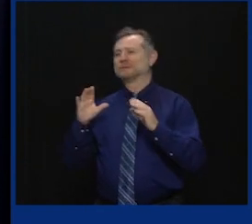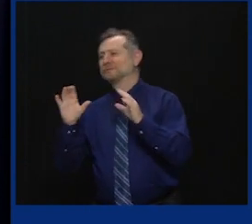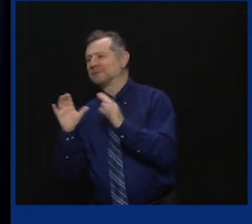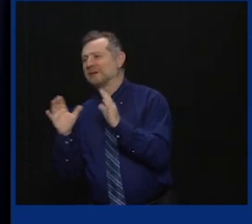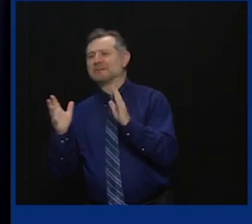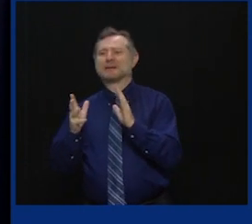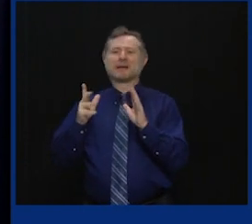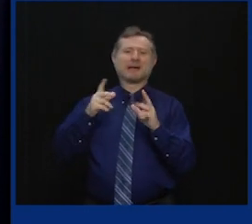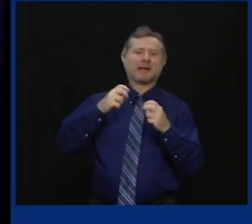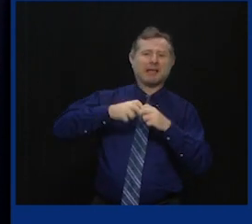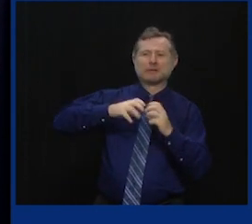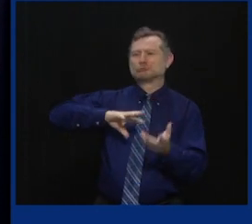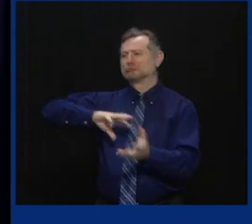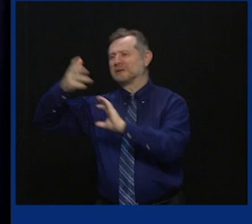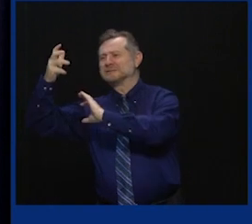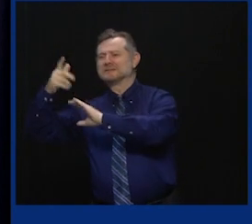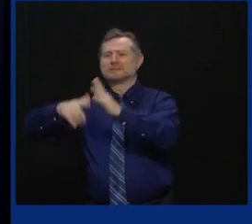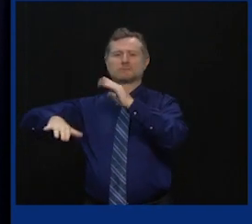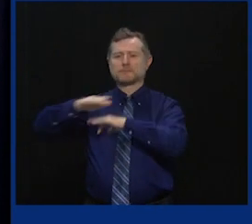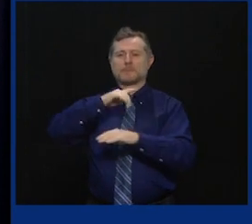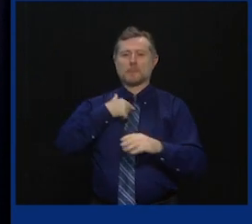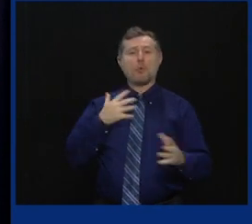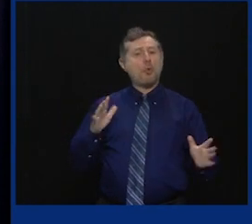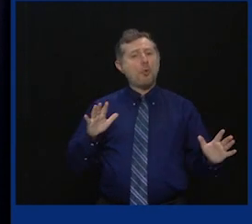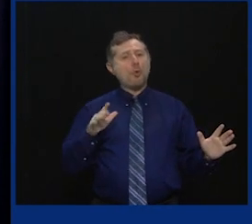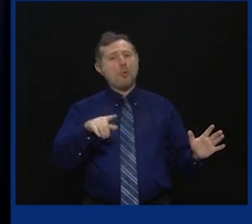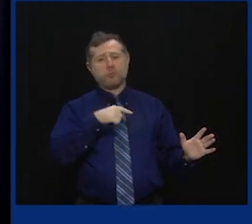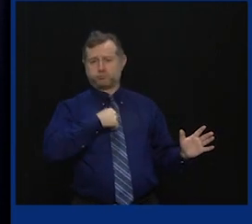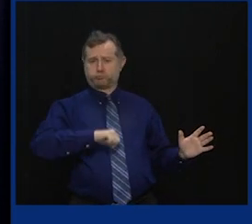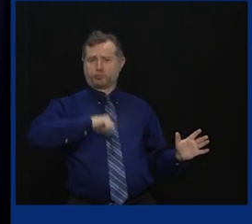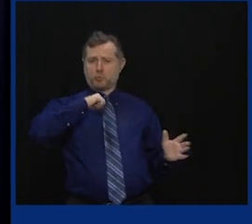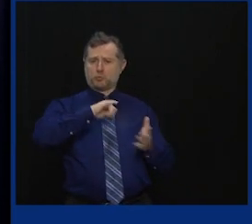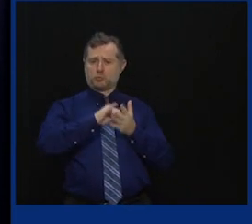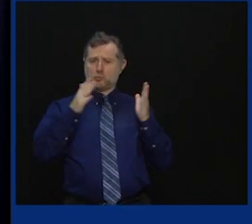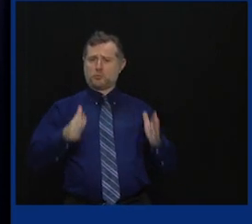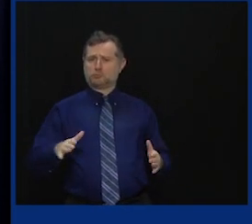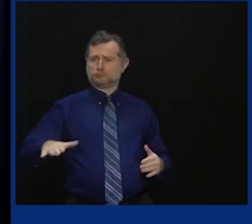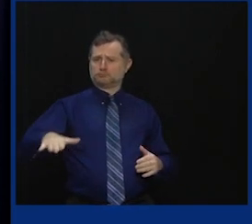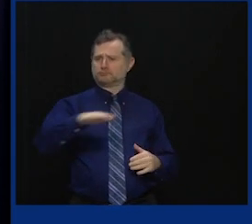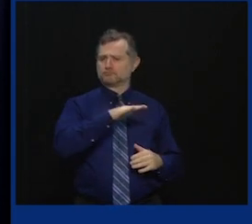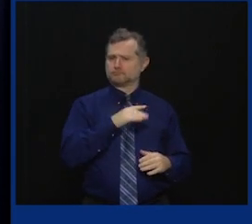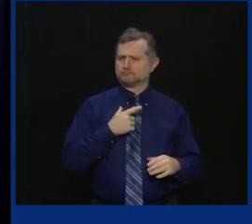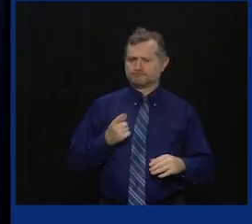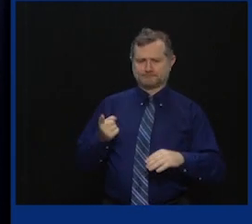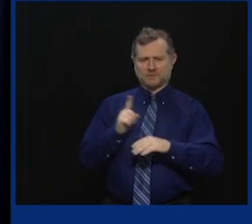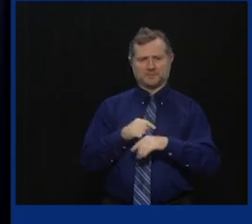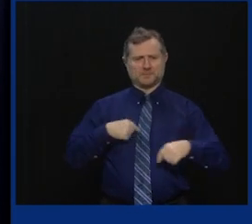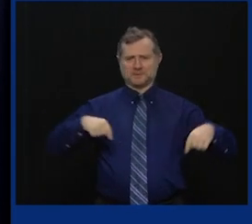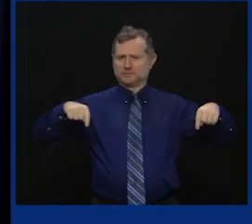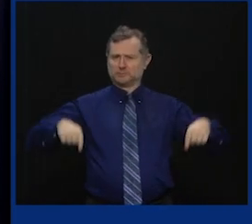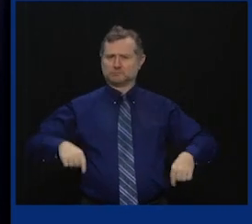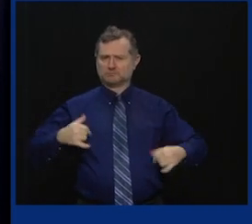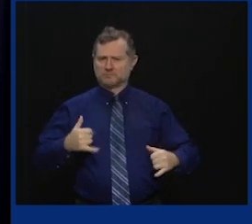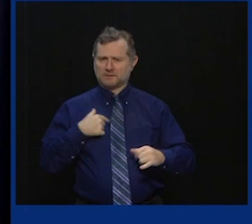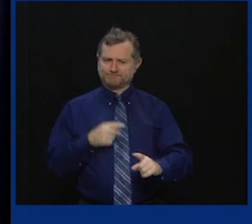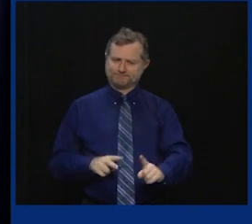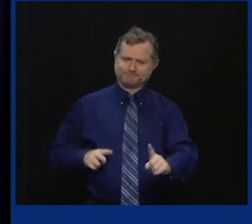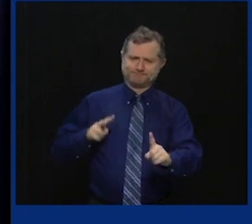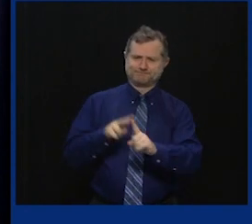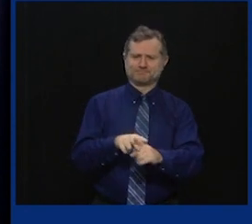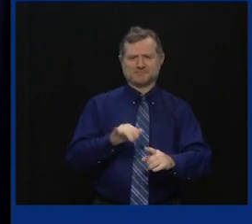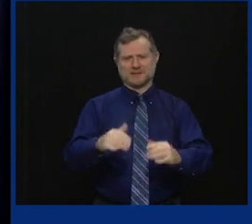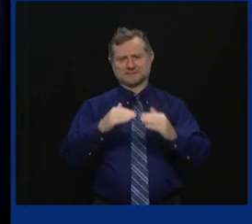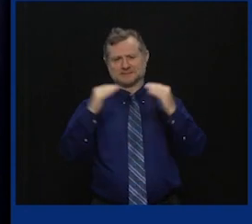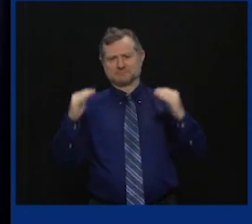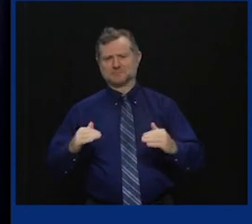that New Yorkers have stepped up here today to help, first of all, institute a system that is truly a justice